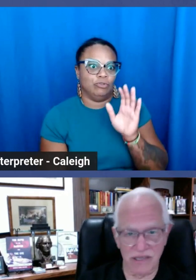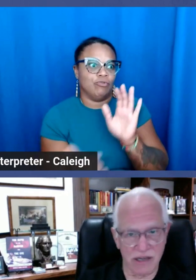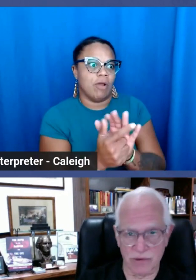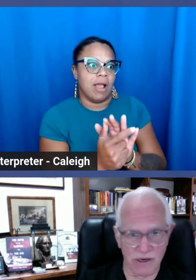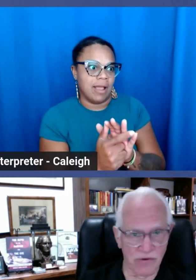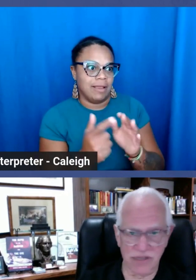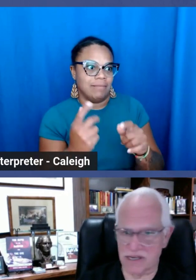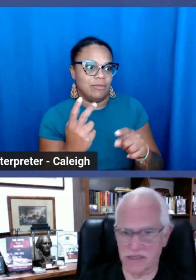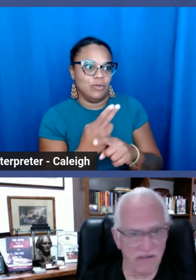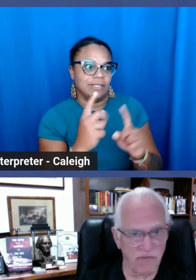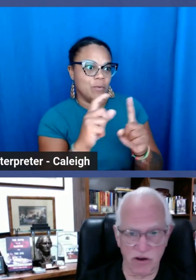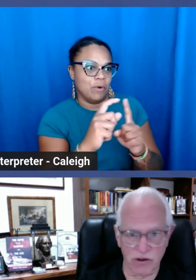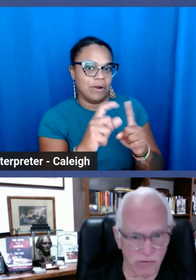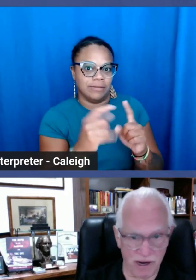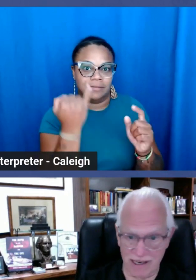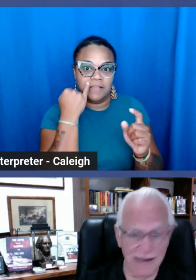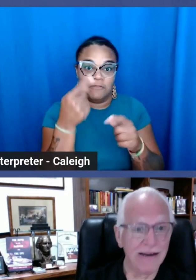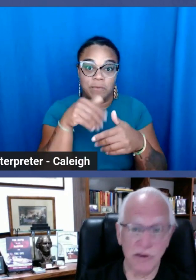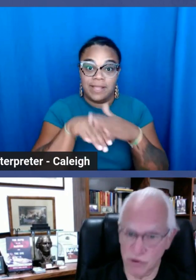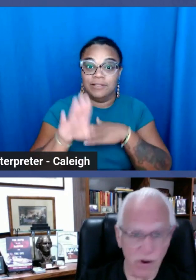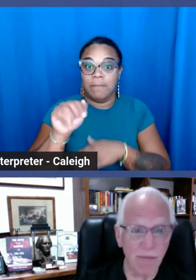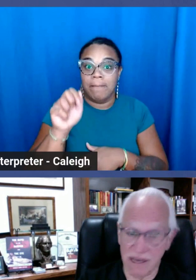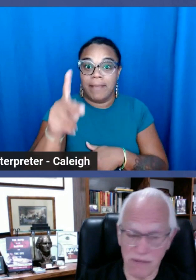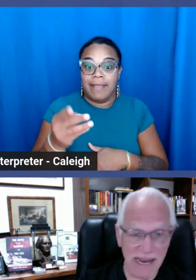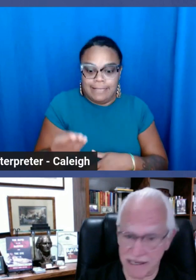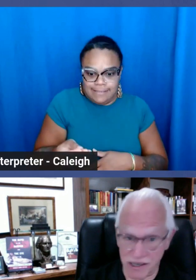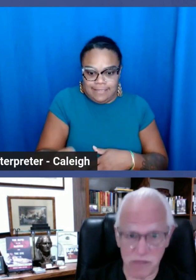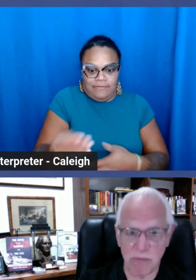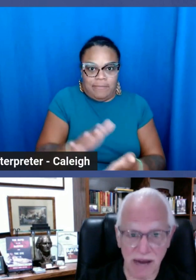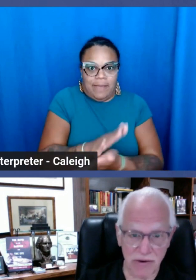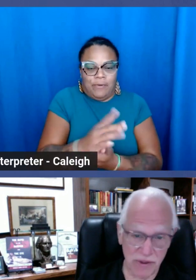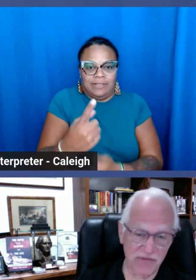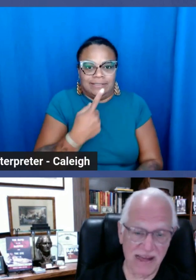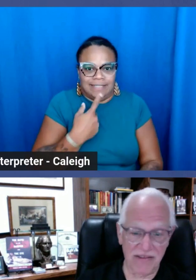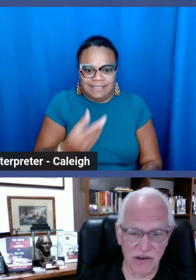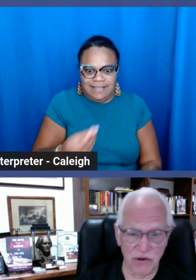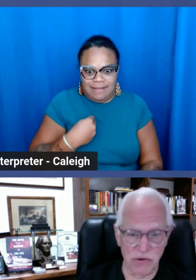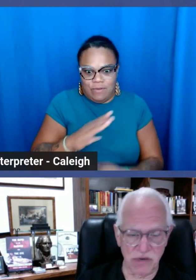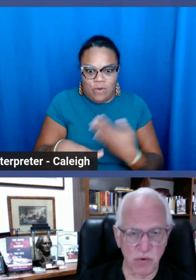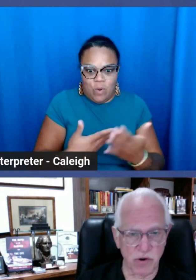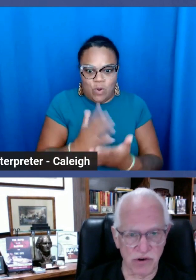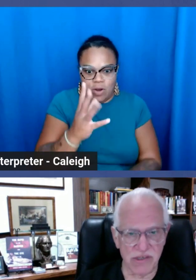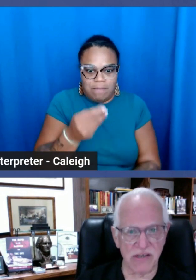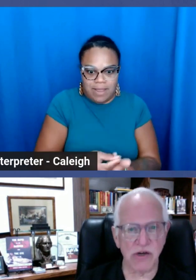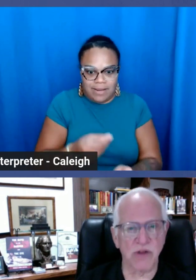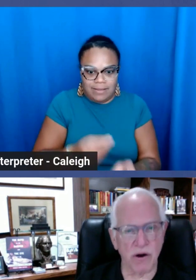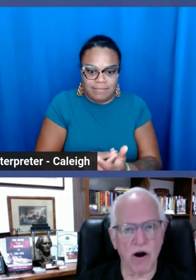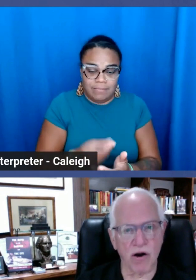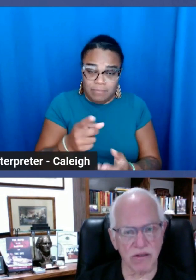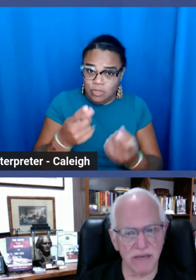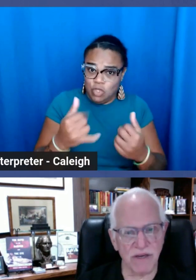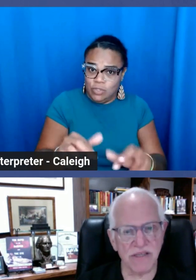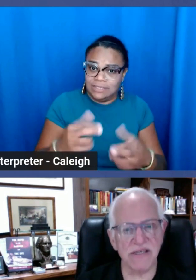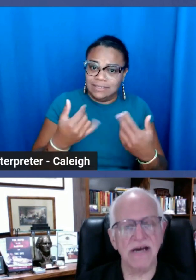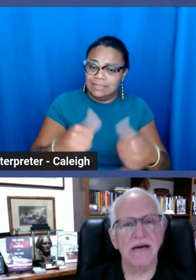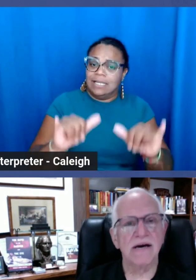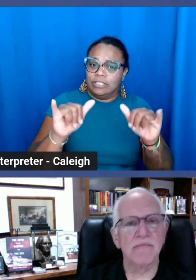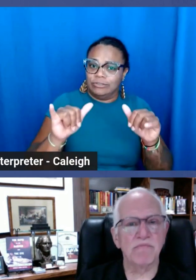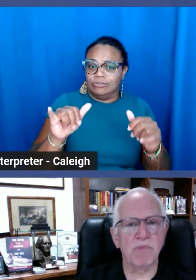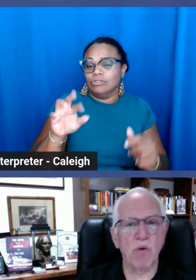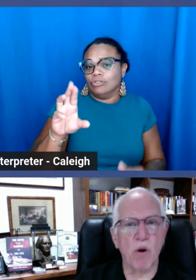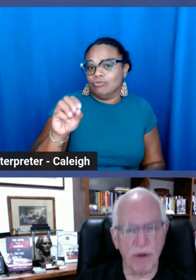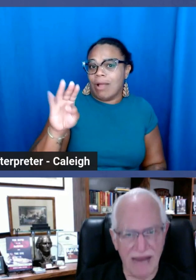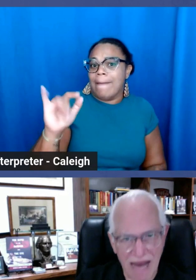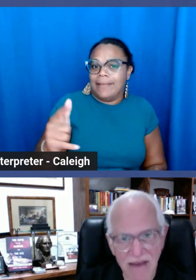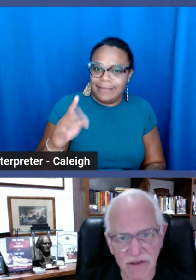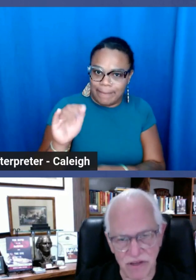hand the teller a note that says, "Give me all your money." You're robbing a bank. It doesn't matter with the fact that you're using words. And so there are limits.